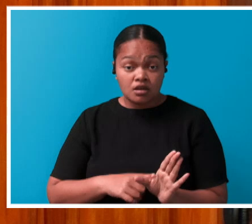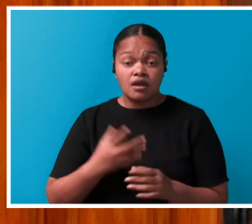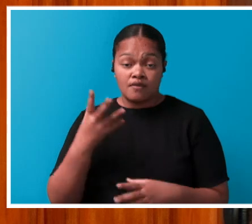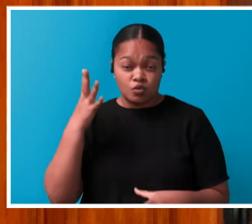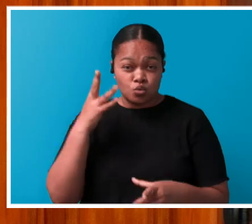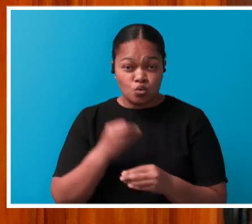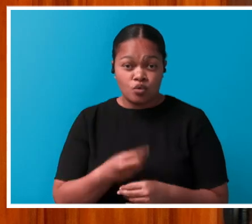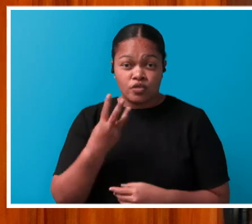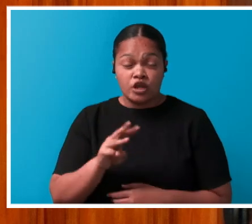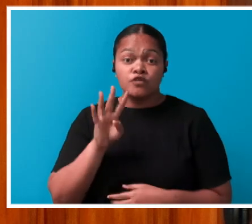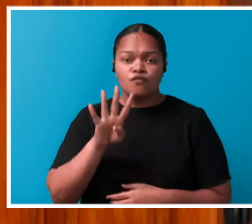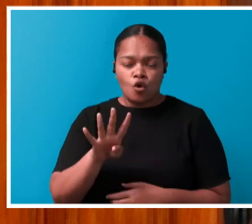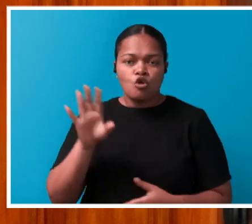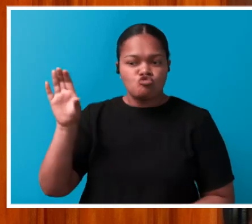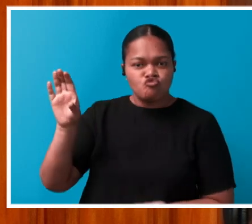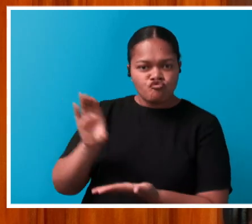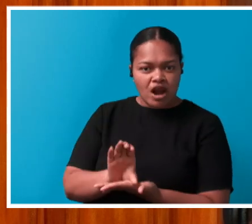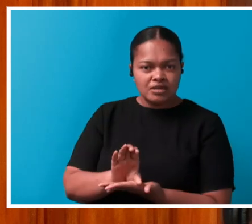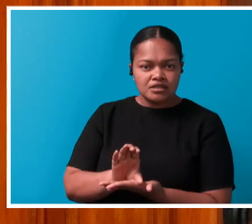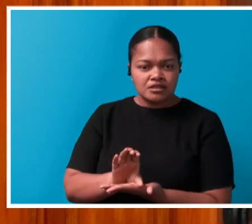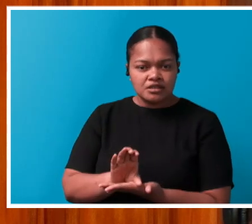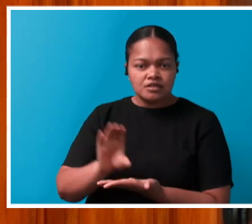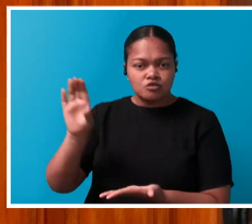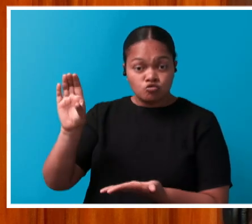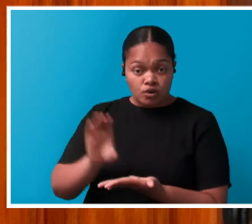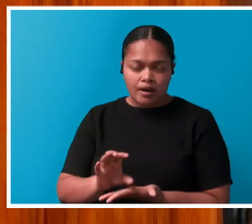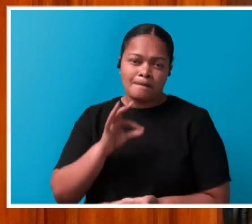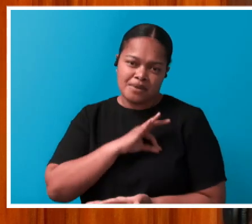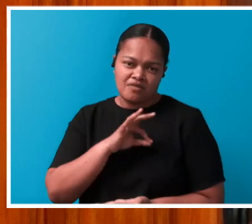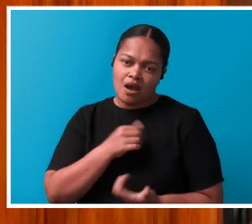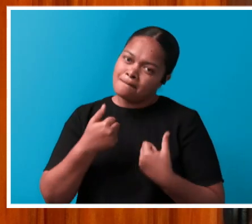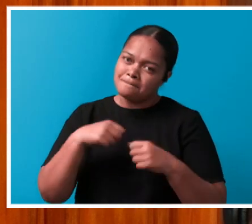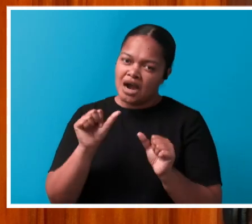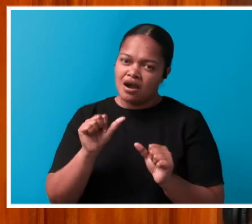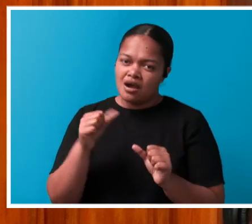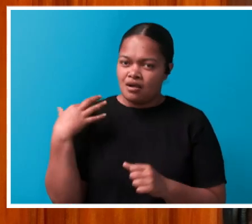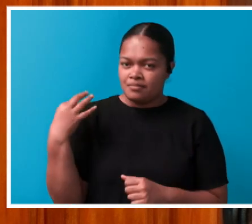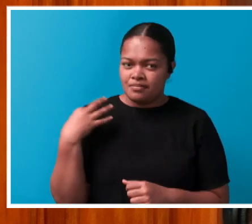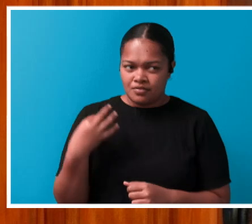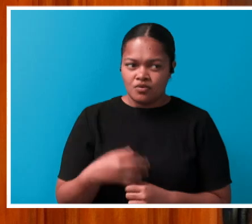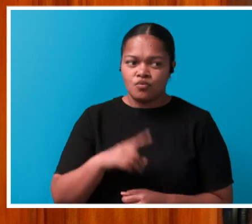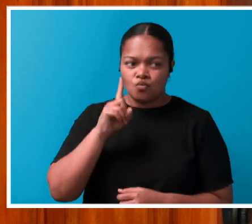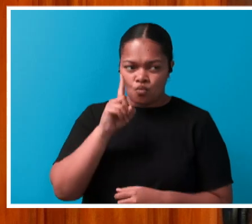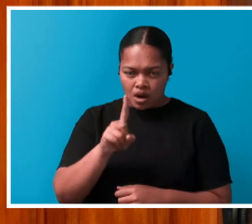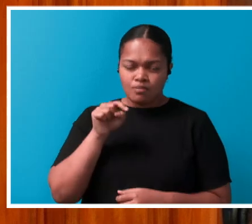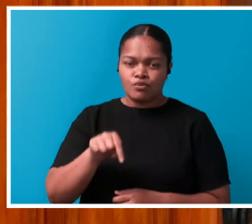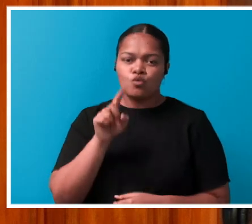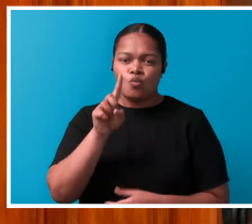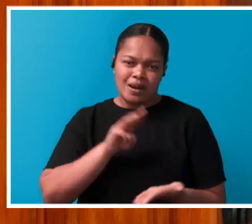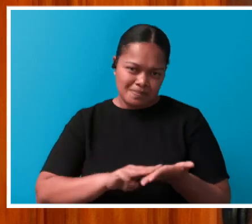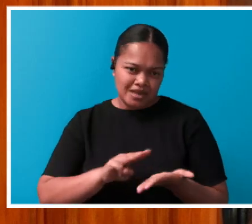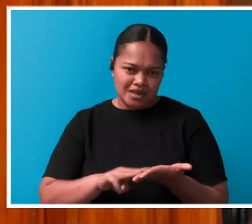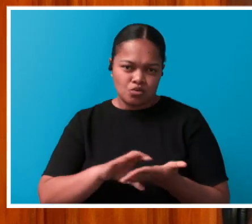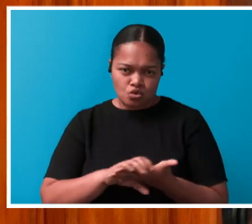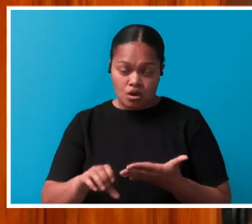of 34 grant recipients who have benefited from the scheme with a total funding commitment of $1.1 million. We